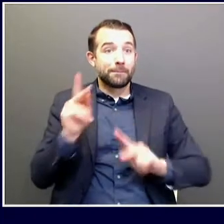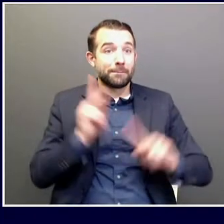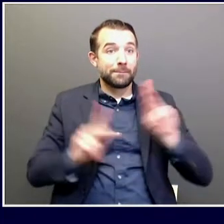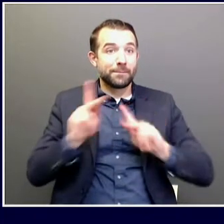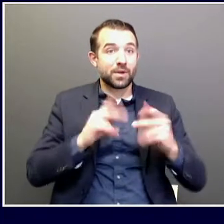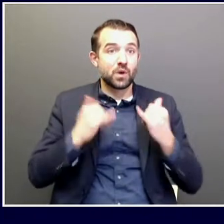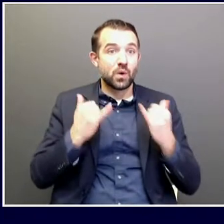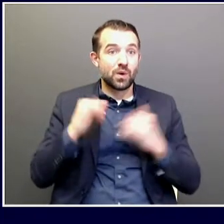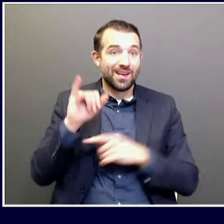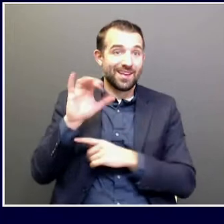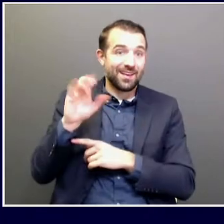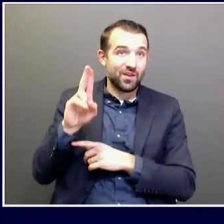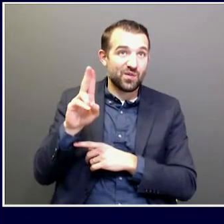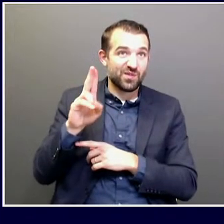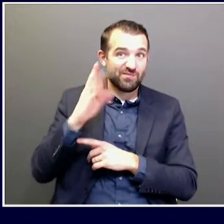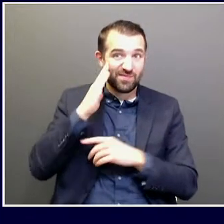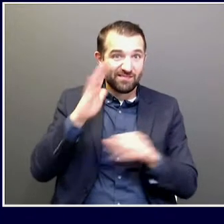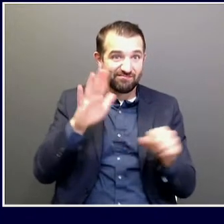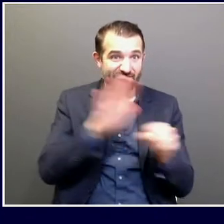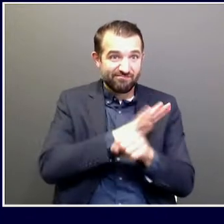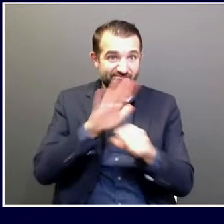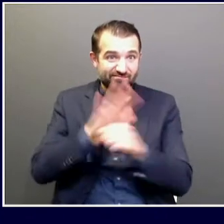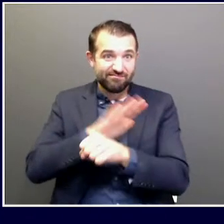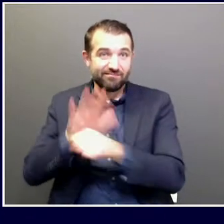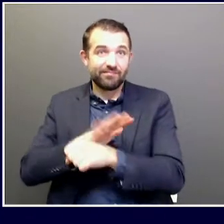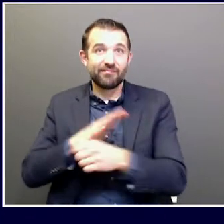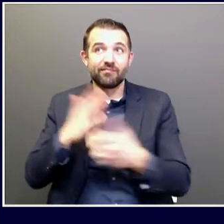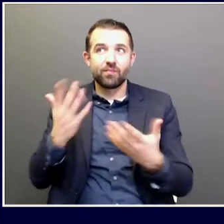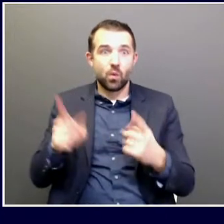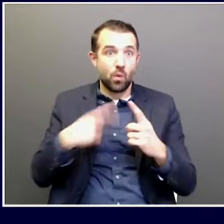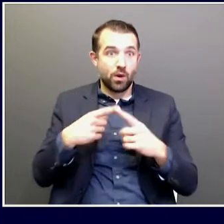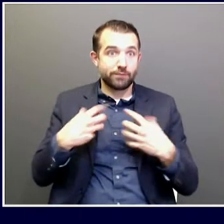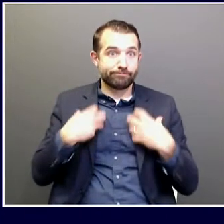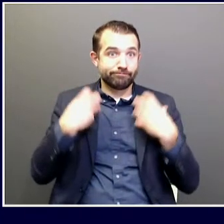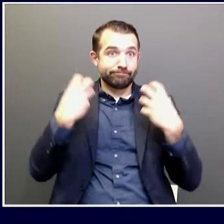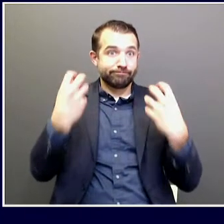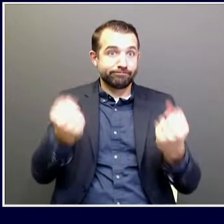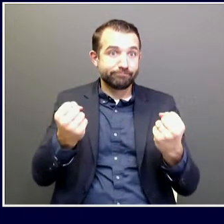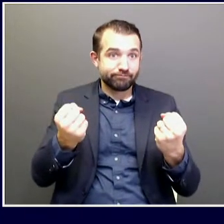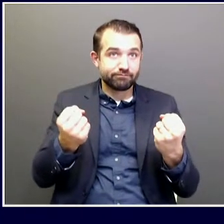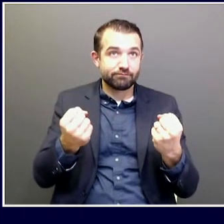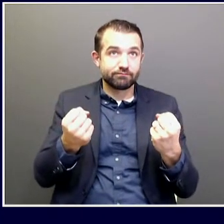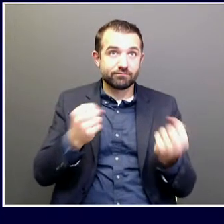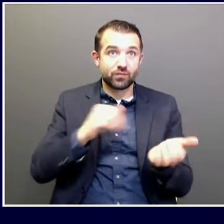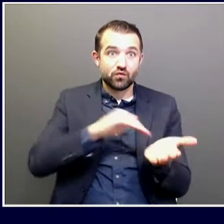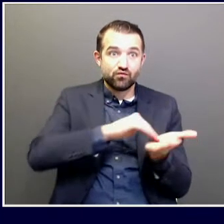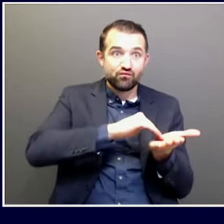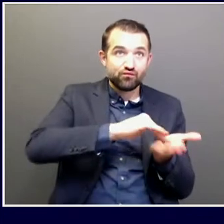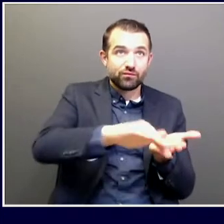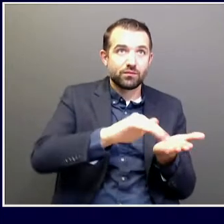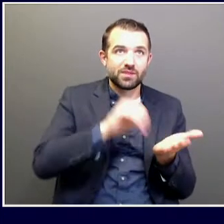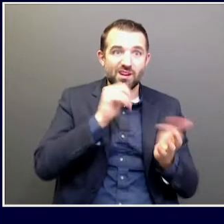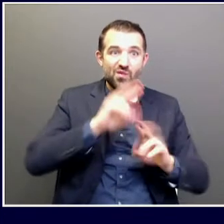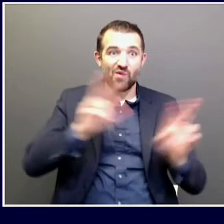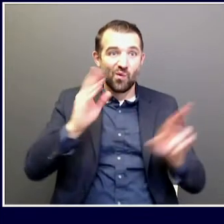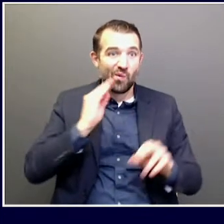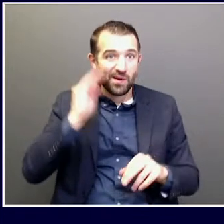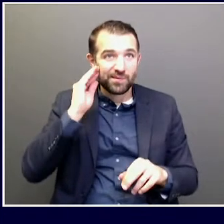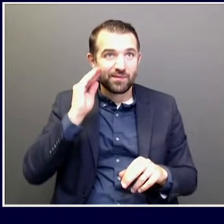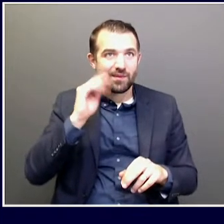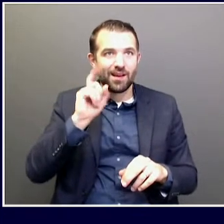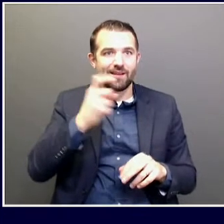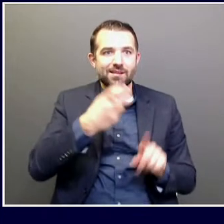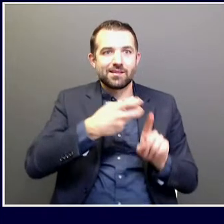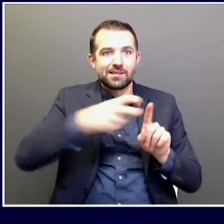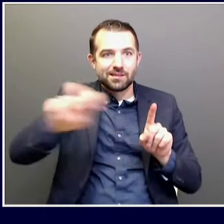get better, there's no place for them to go. When they still need help, they still need health care. So we're alleviating the